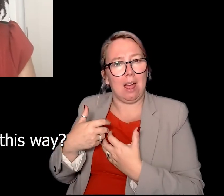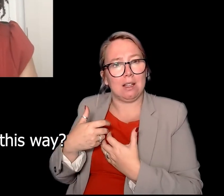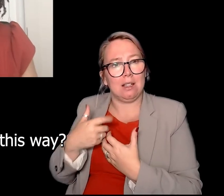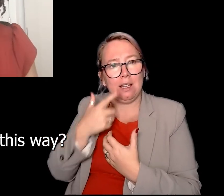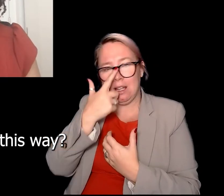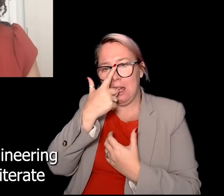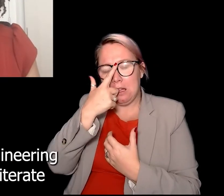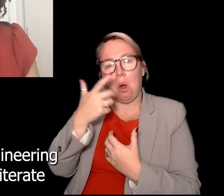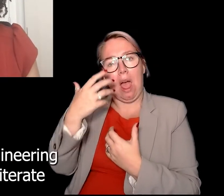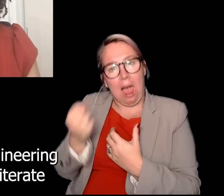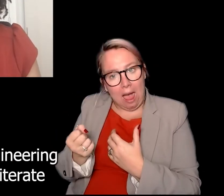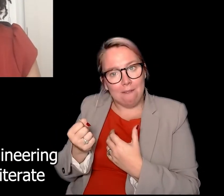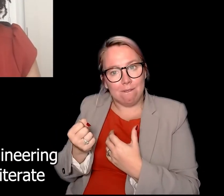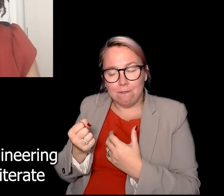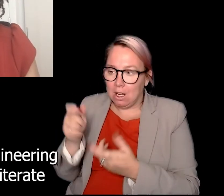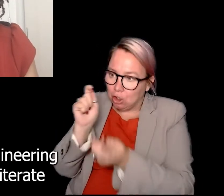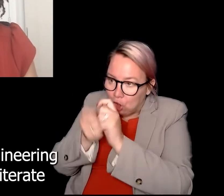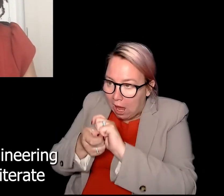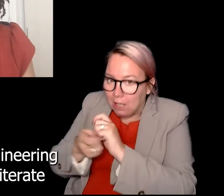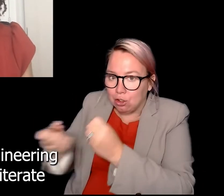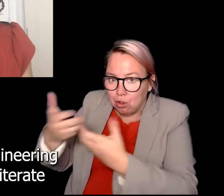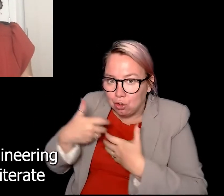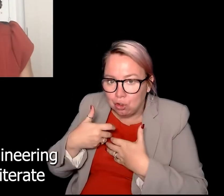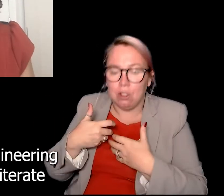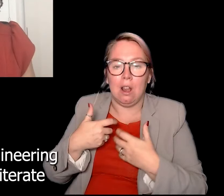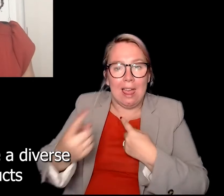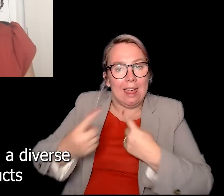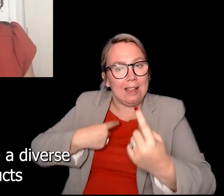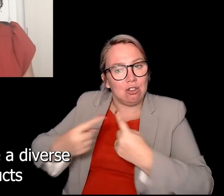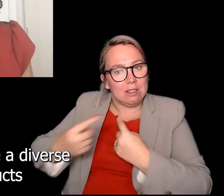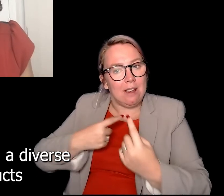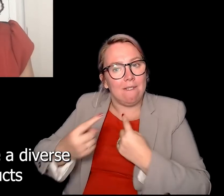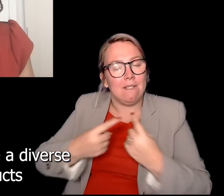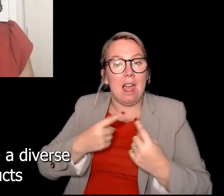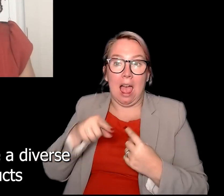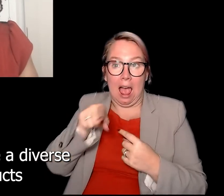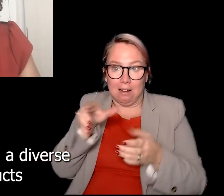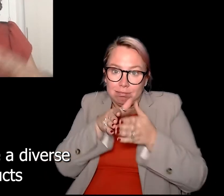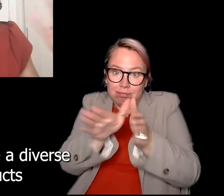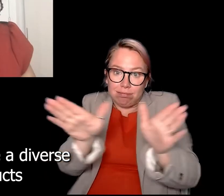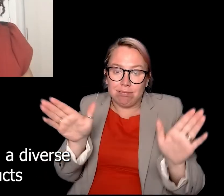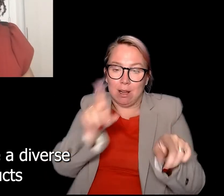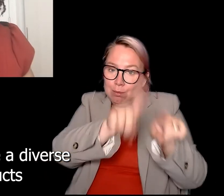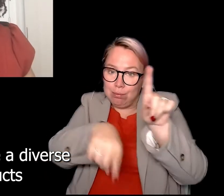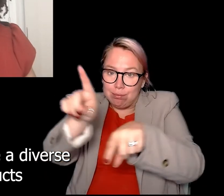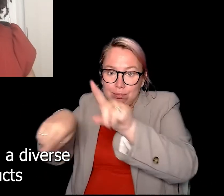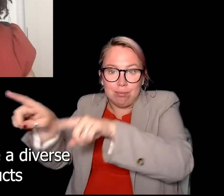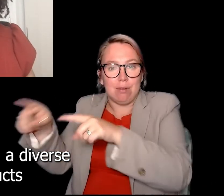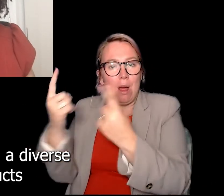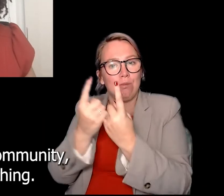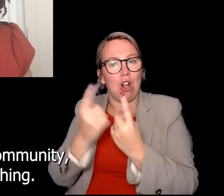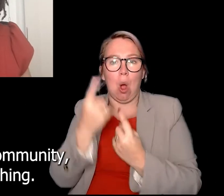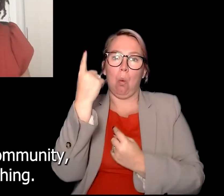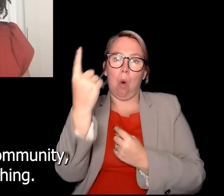things in this way? And like I said, with that engineering background, being able to iterate and change, but also to create a diverse spread of over